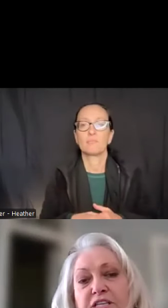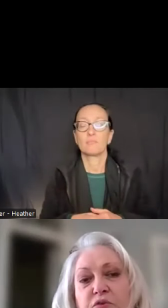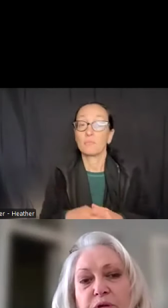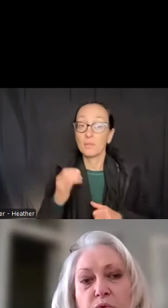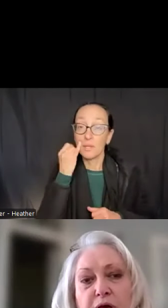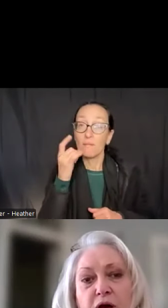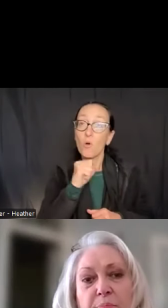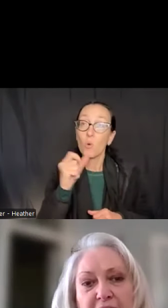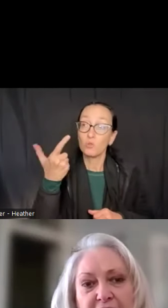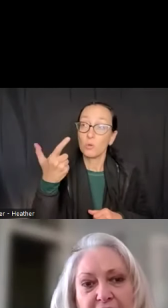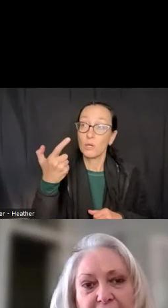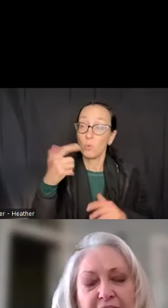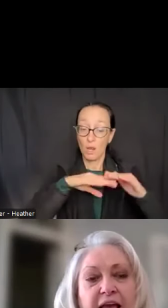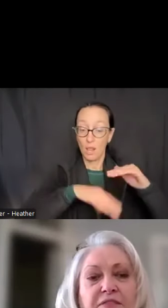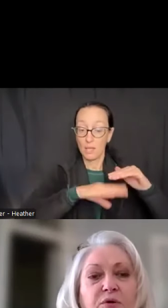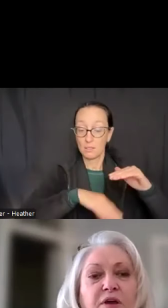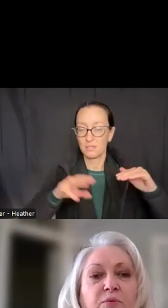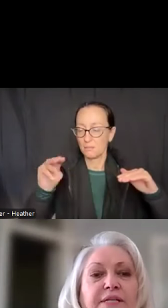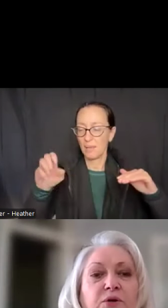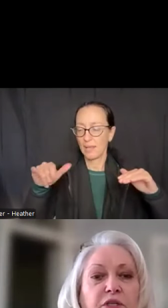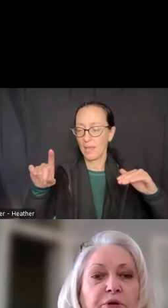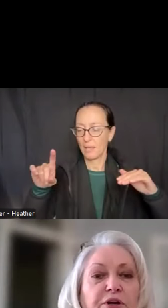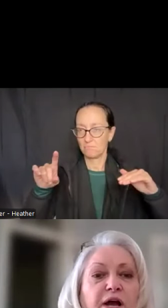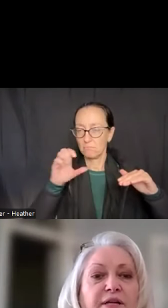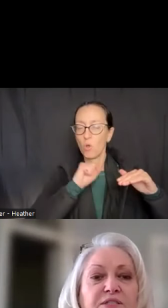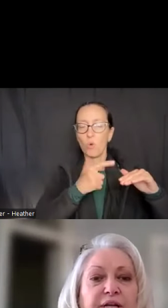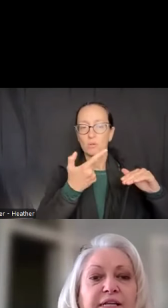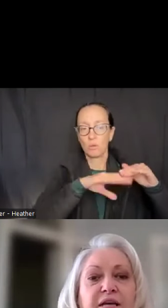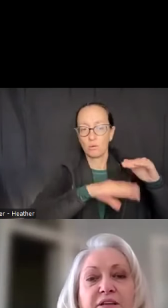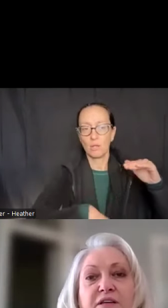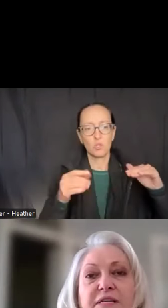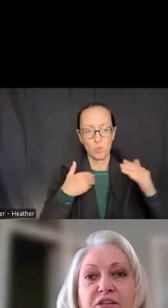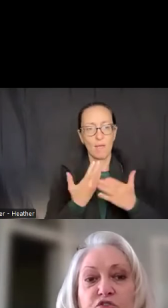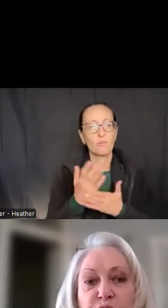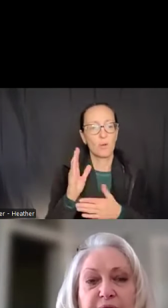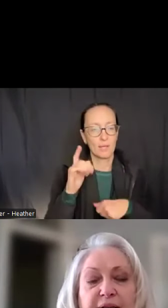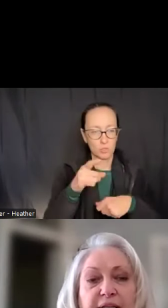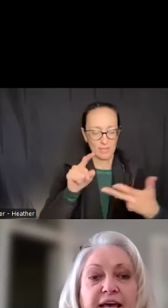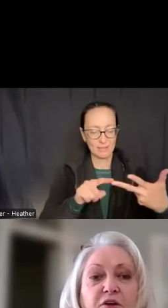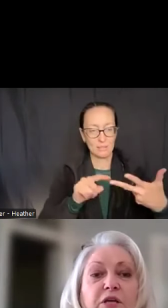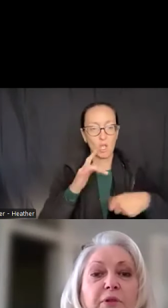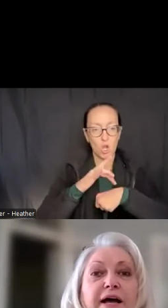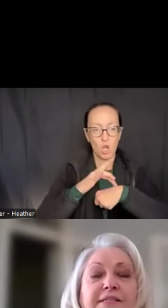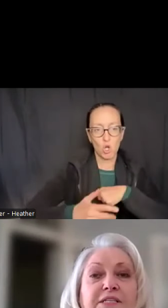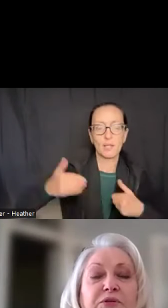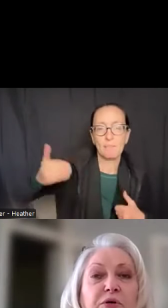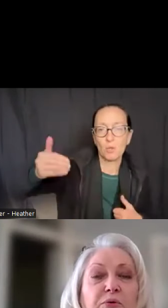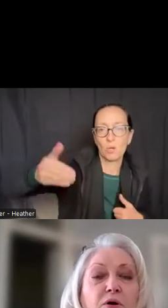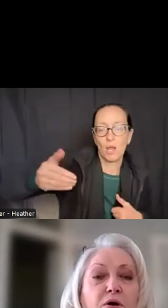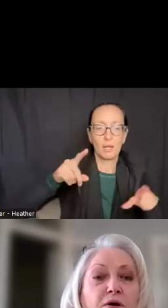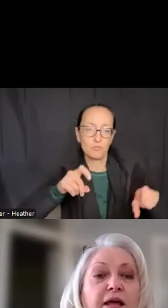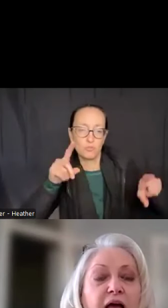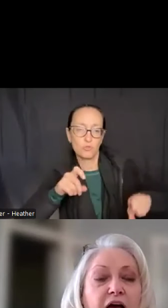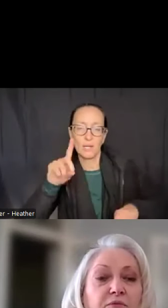under the age of 21 on Medicaid, then you have the right to early periodic screening, diagnostic, and treatment. That only applies until